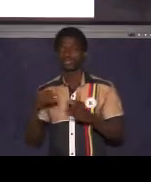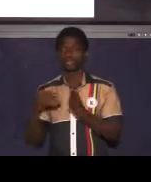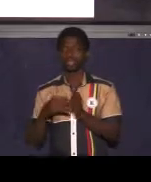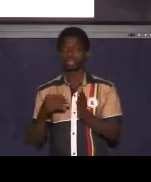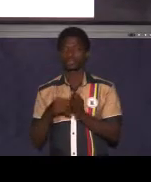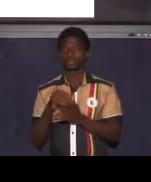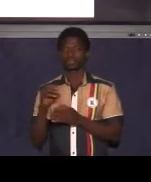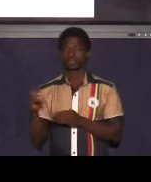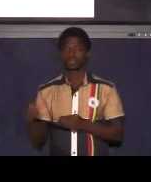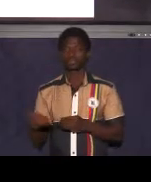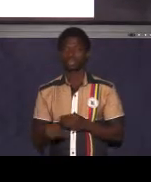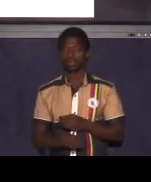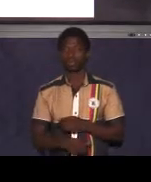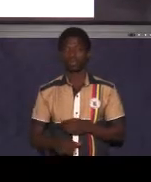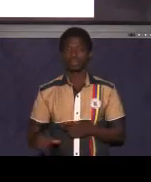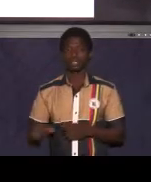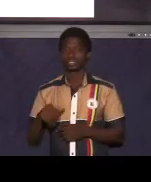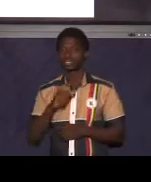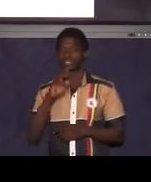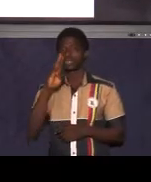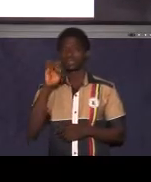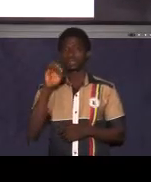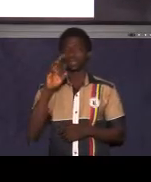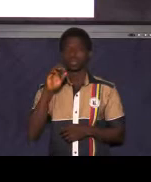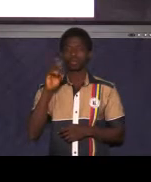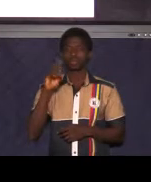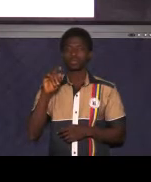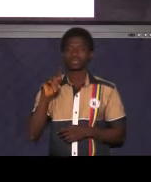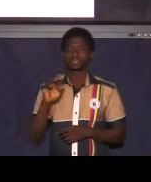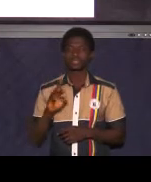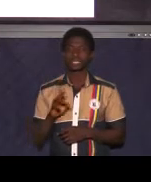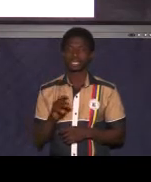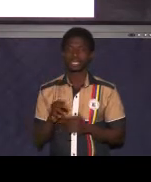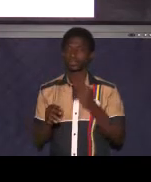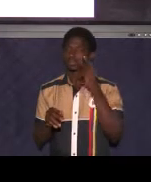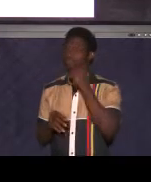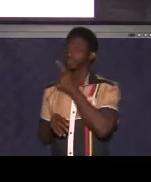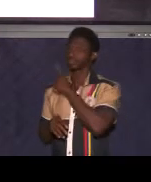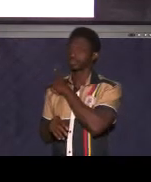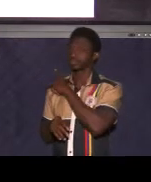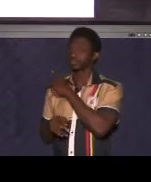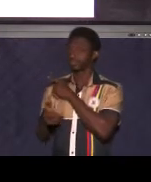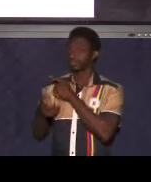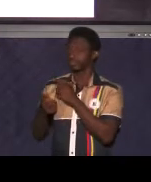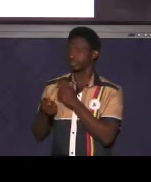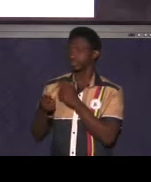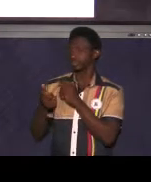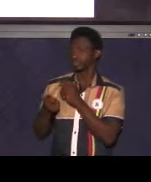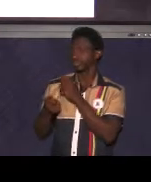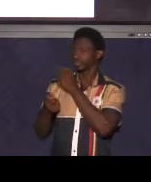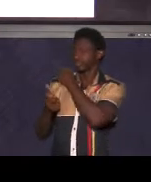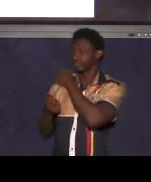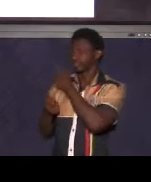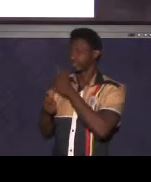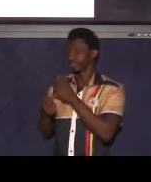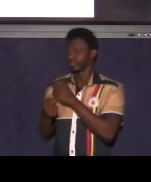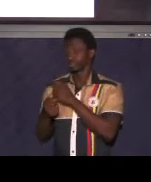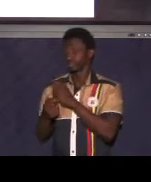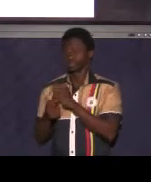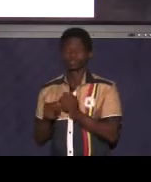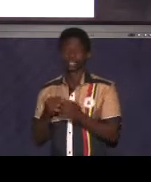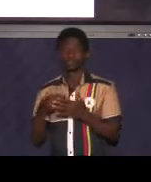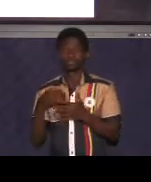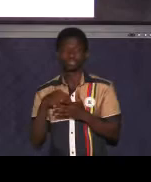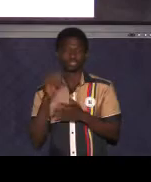pressure. Again, operating a barometer, pressing this, it takes the air into it before